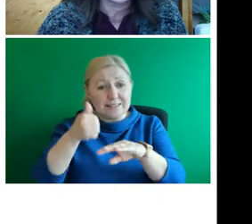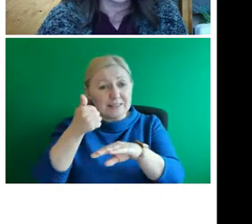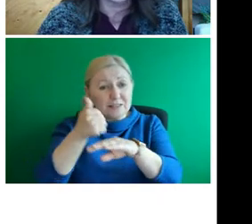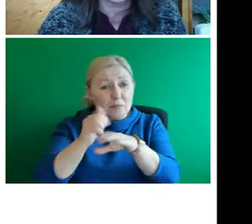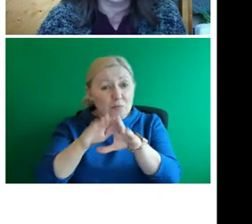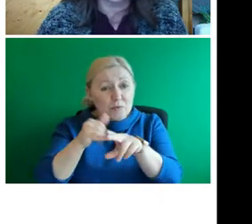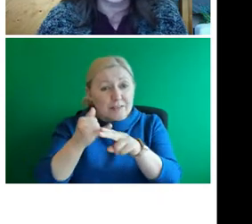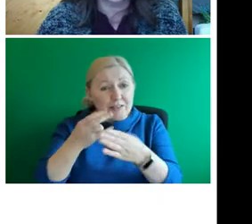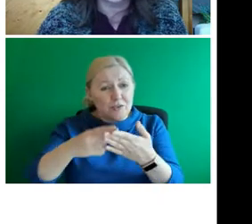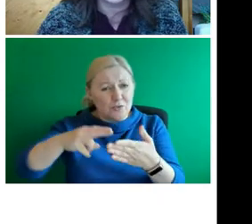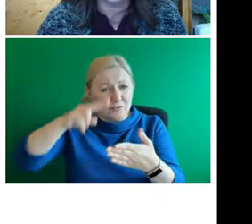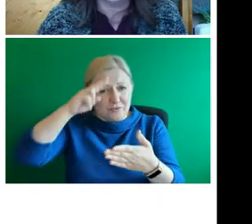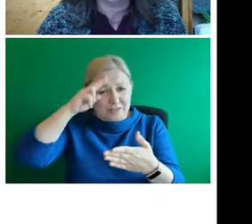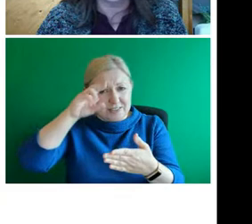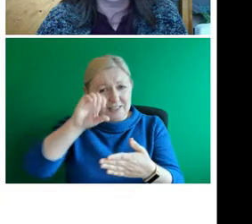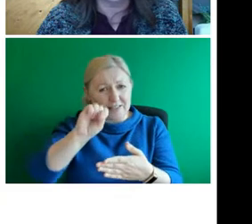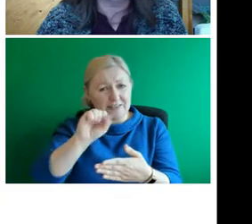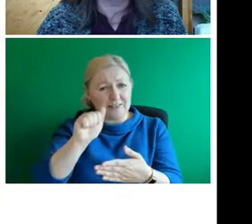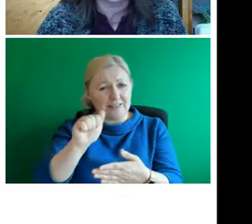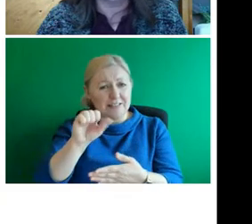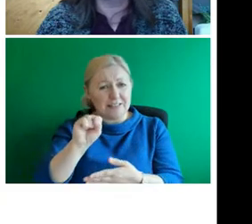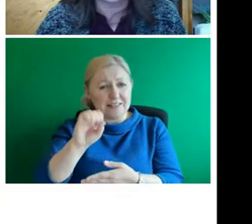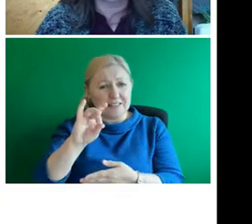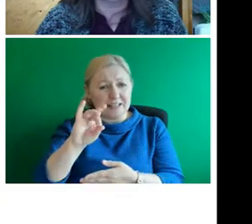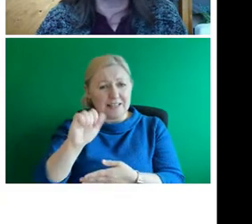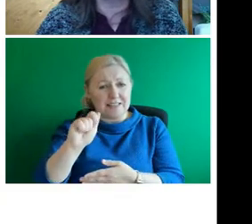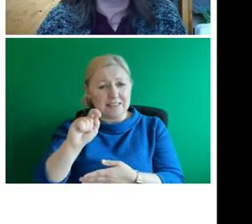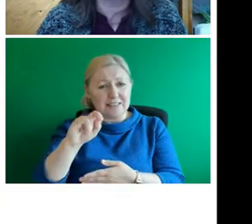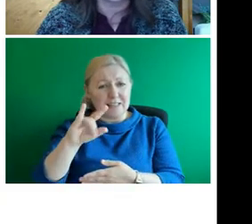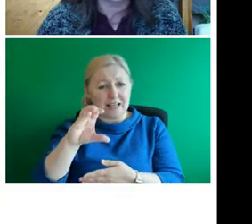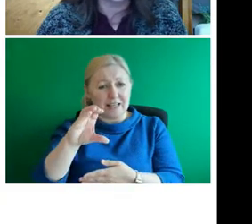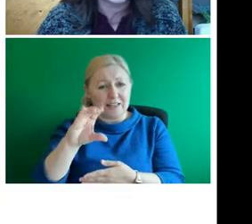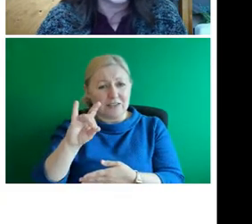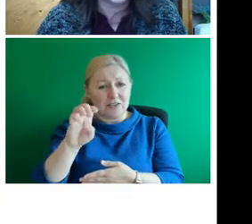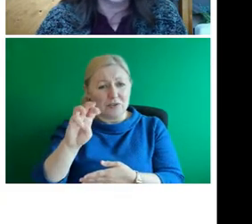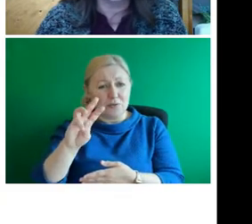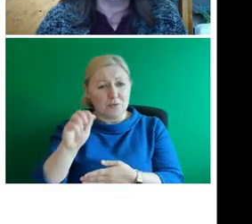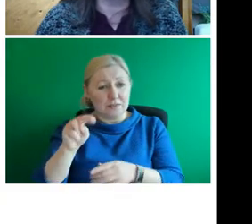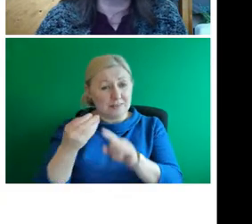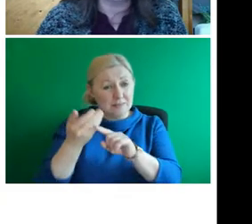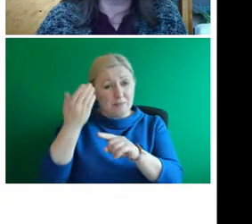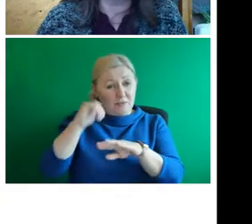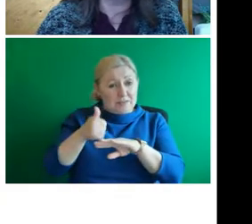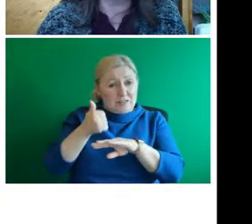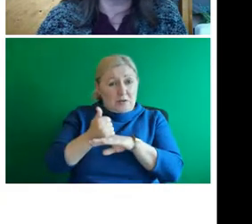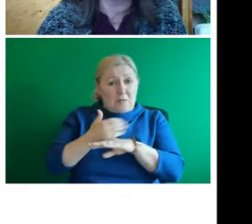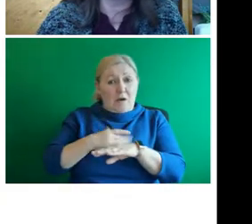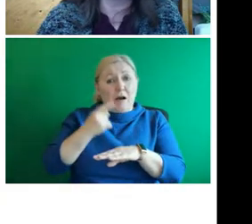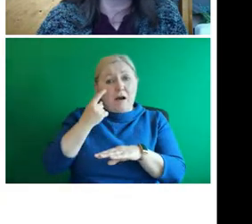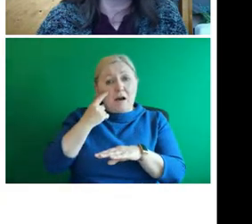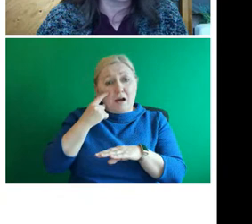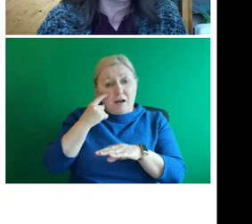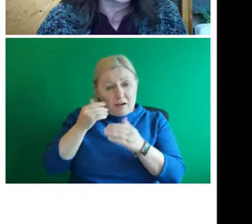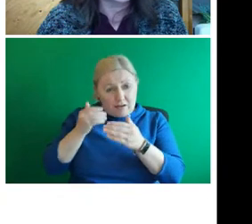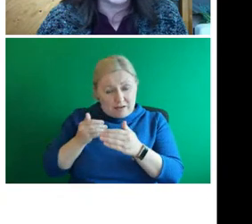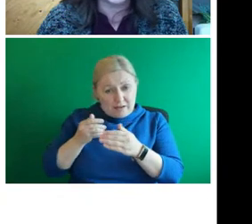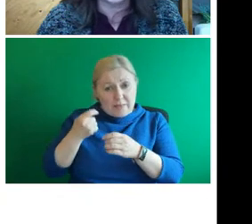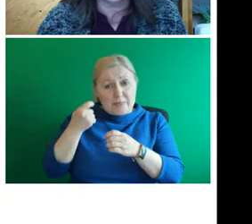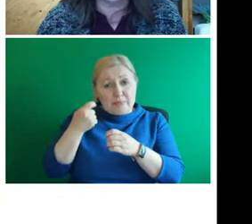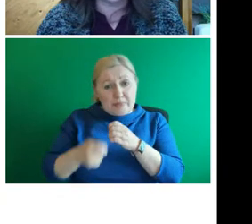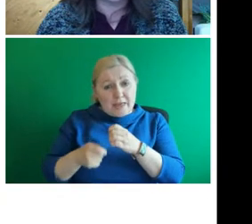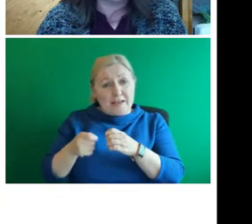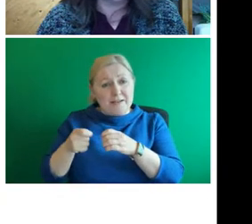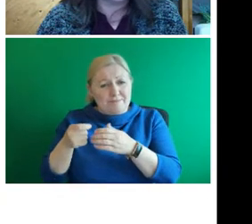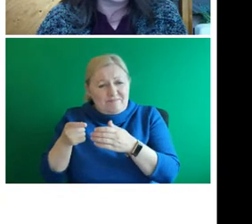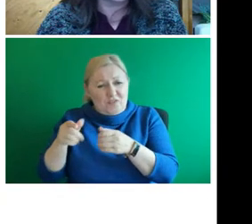as a research demonstration project, and now it's funded by the provincial government. So the mandate of the clinic is to diagnose and